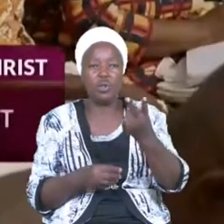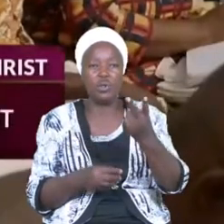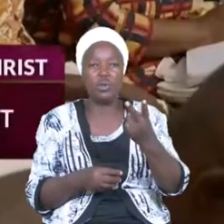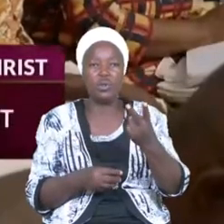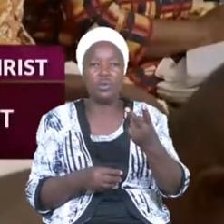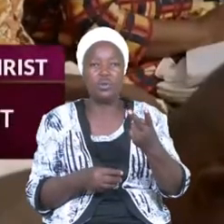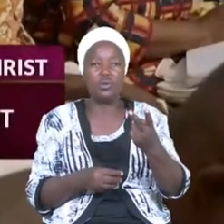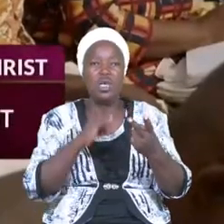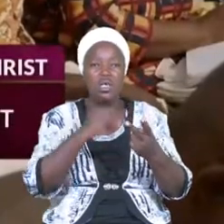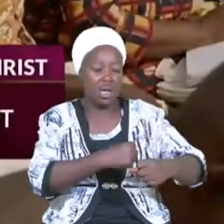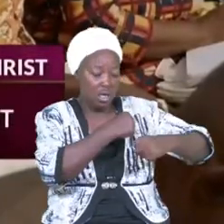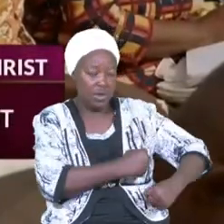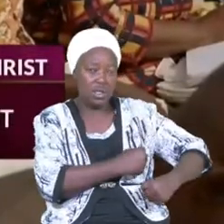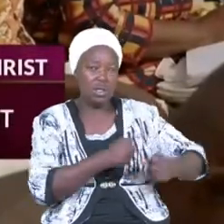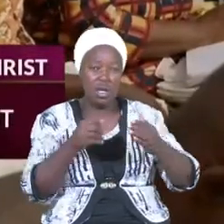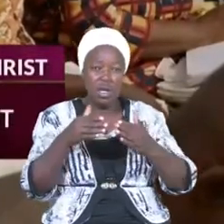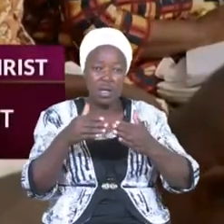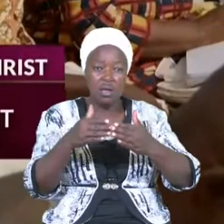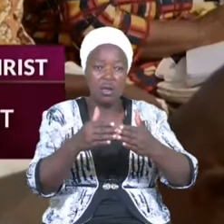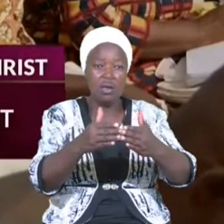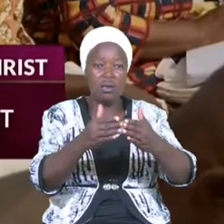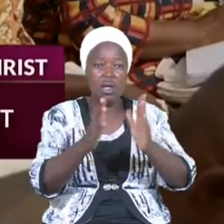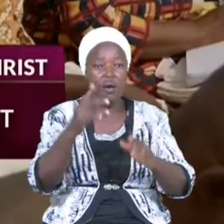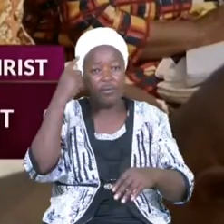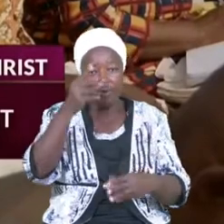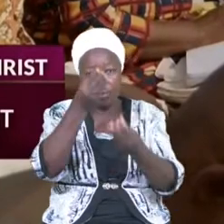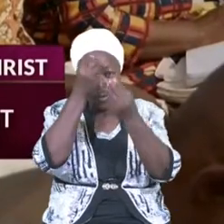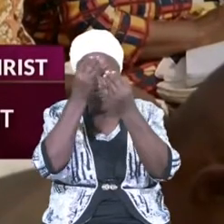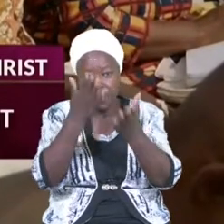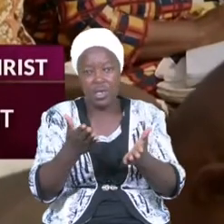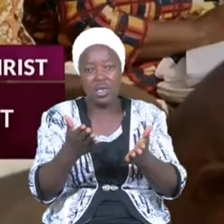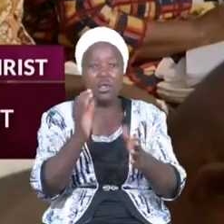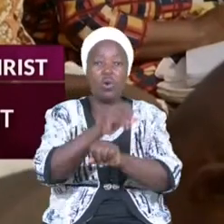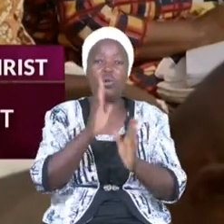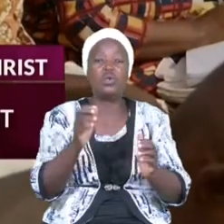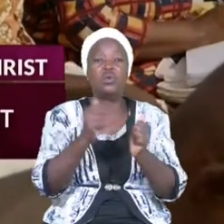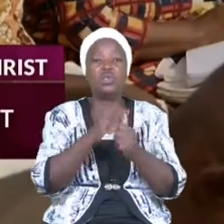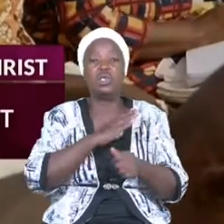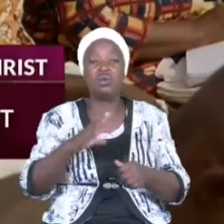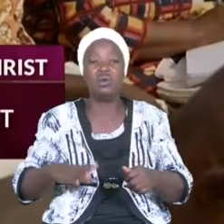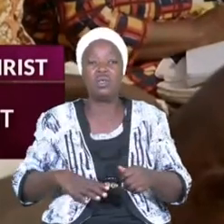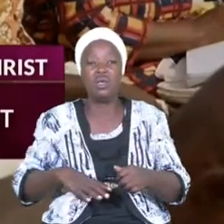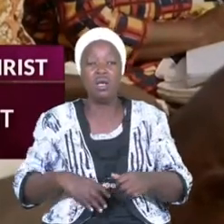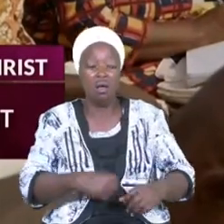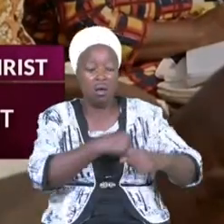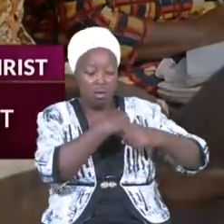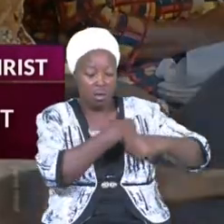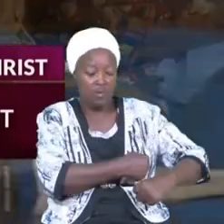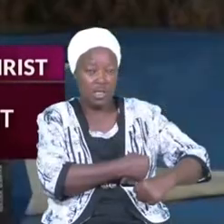gird for obedient conquerors with Christ. Defensive gird,